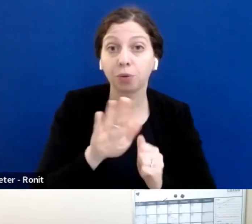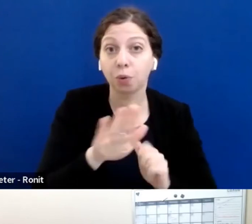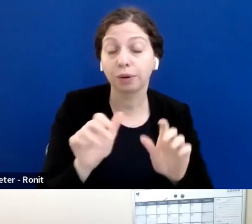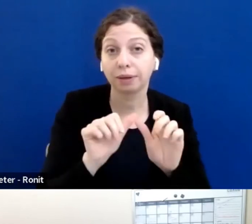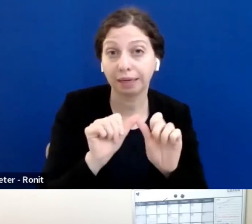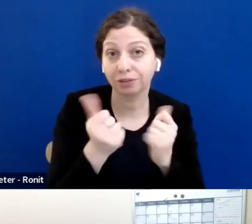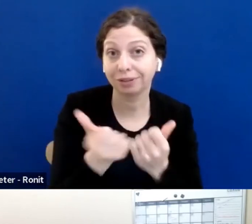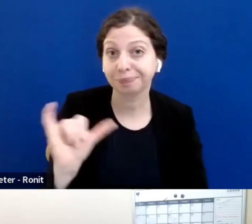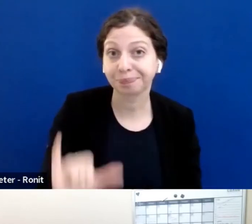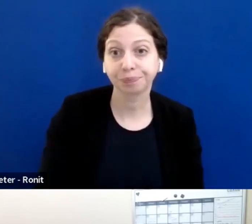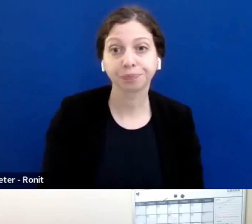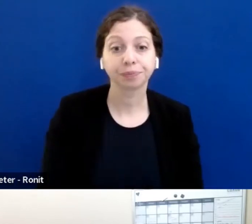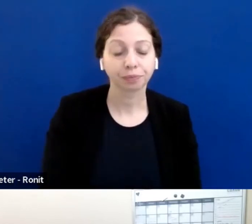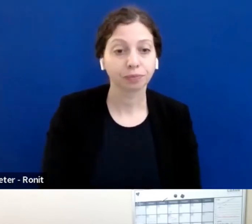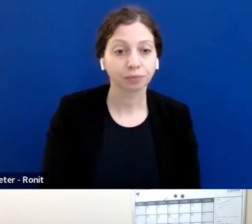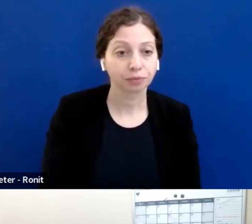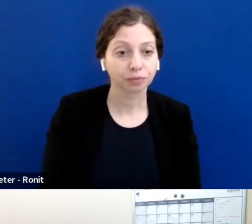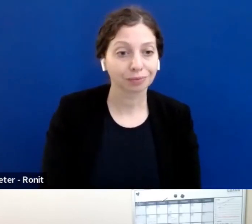as well.